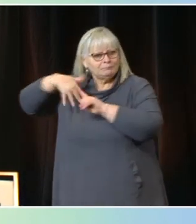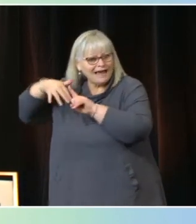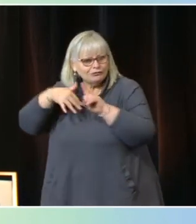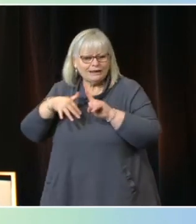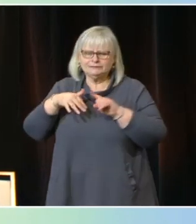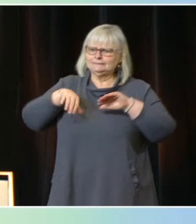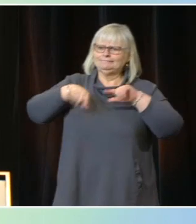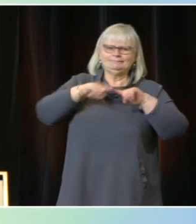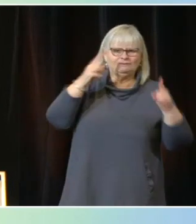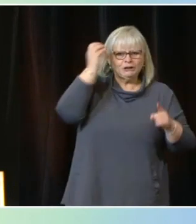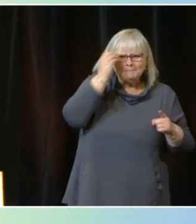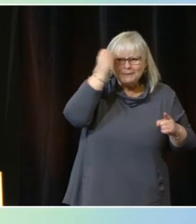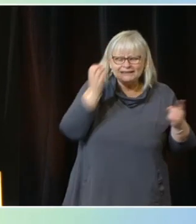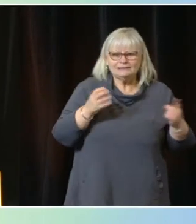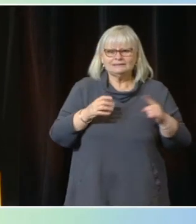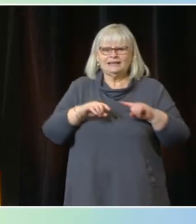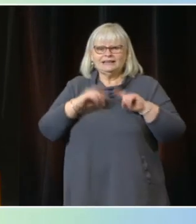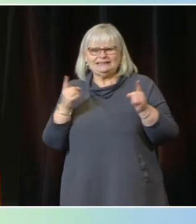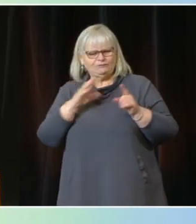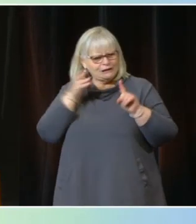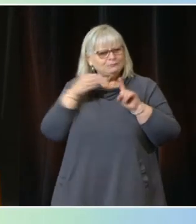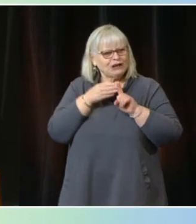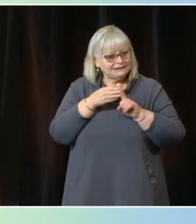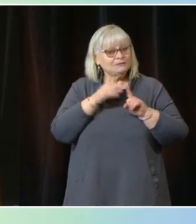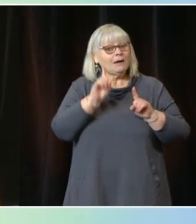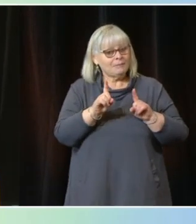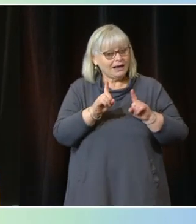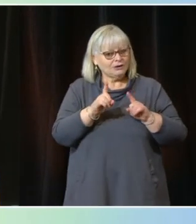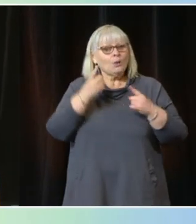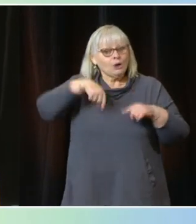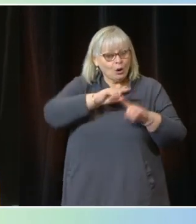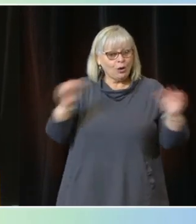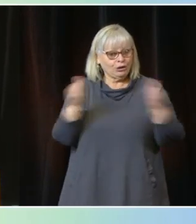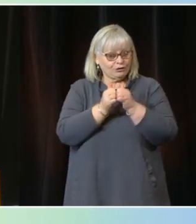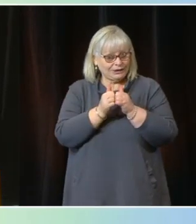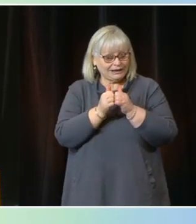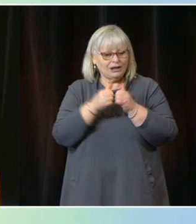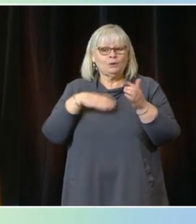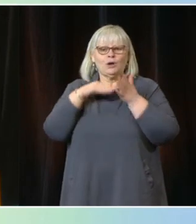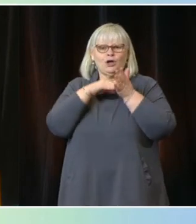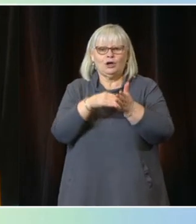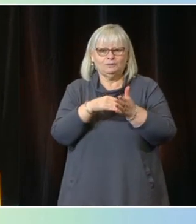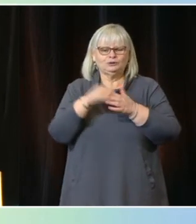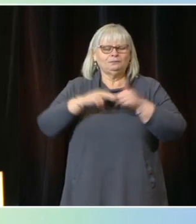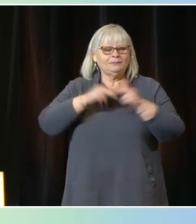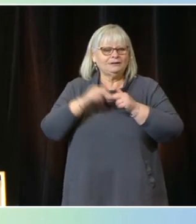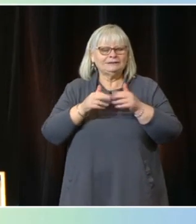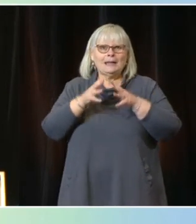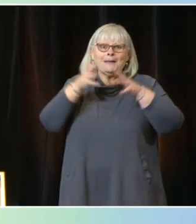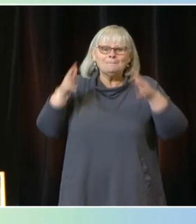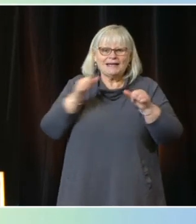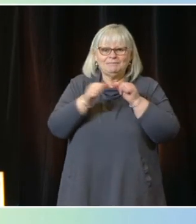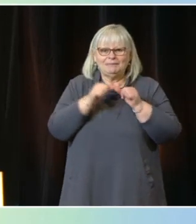different opinions and some different objectives but with a common purpose to help build that bigger better